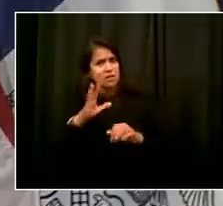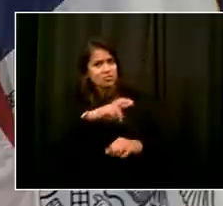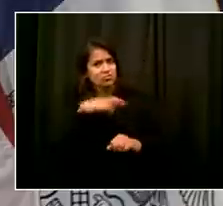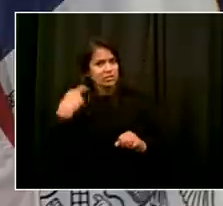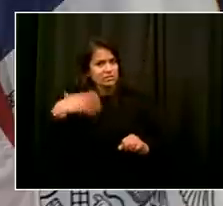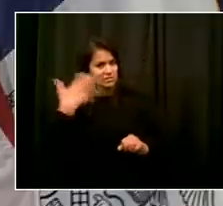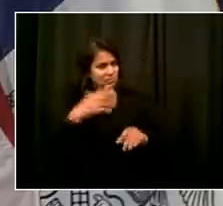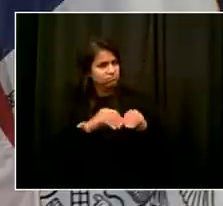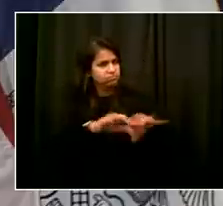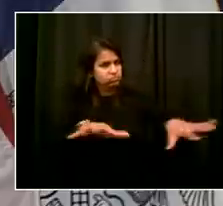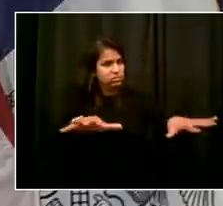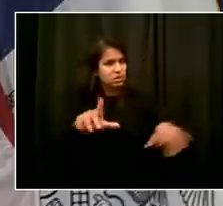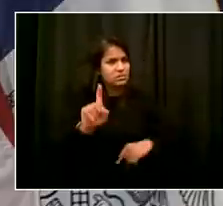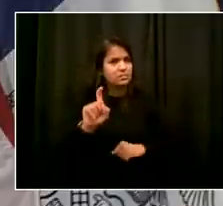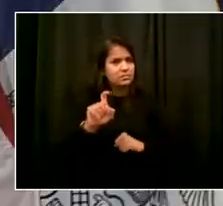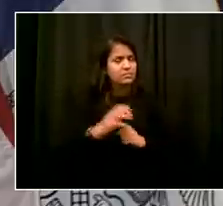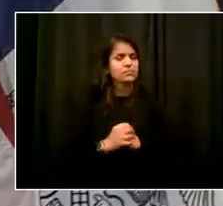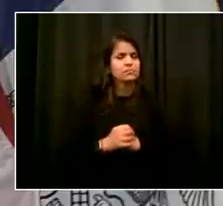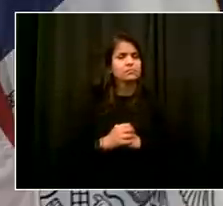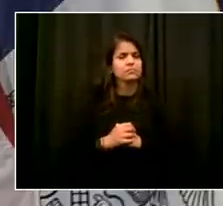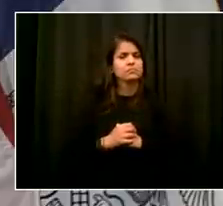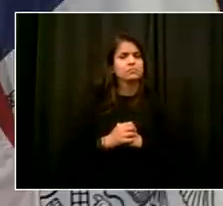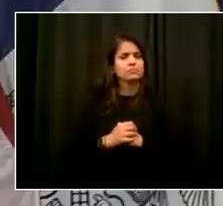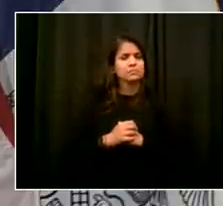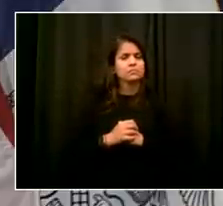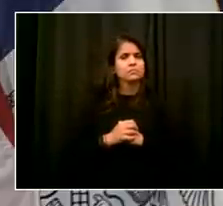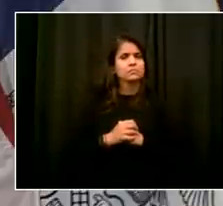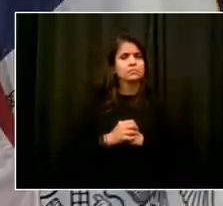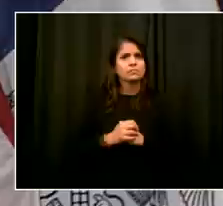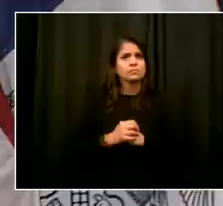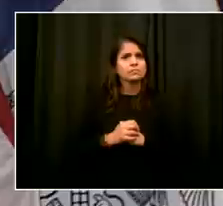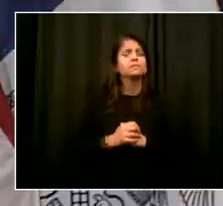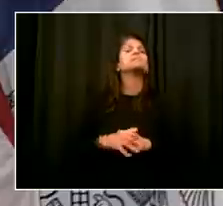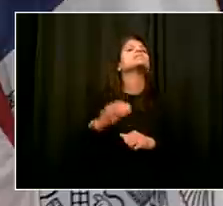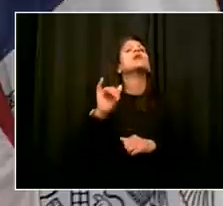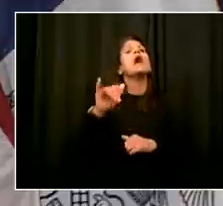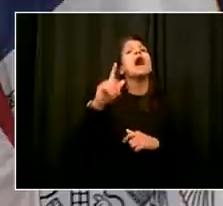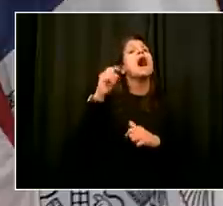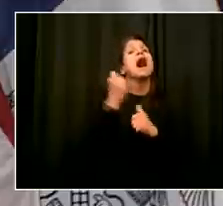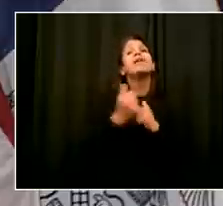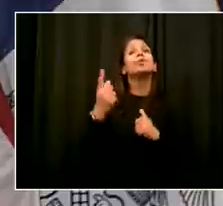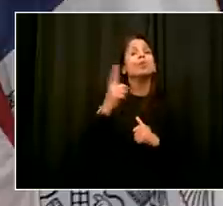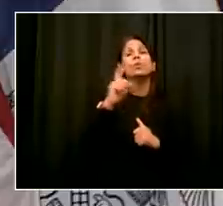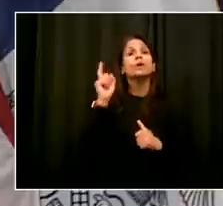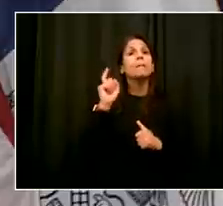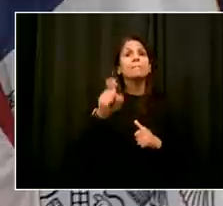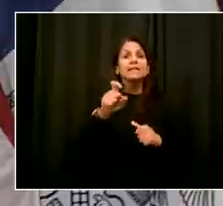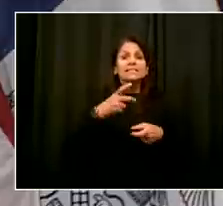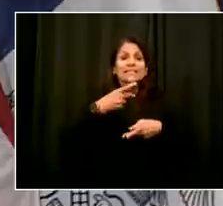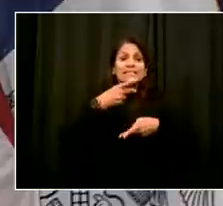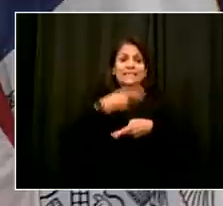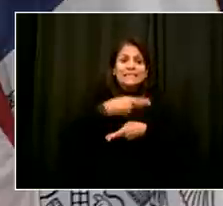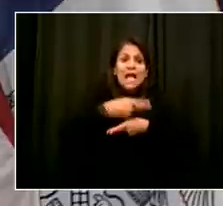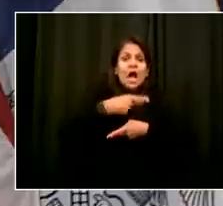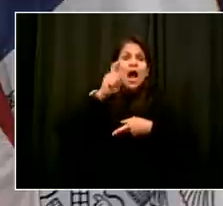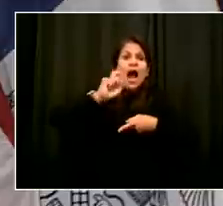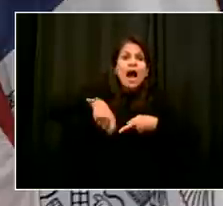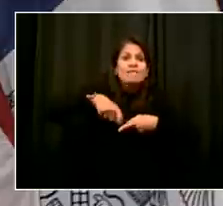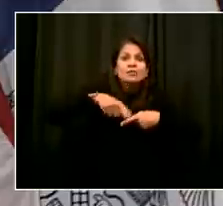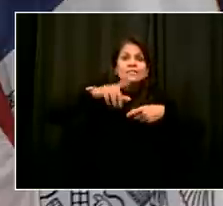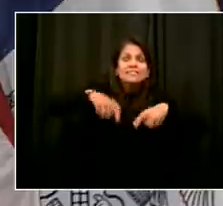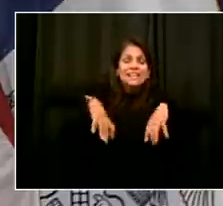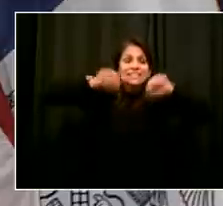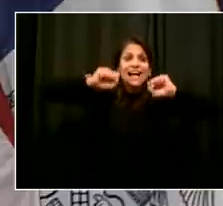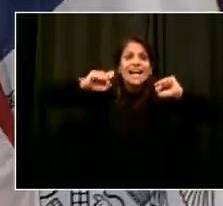say everyone needs to be mindful about the precautions we have to take, especially